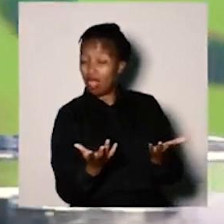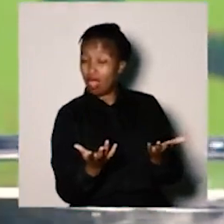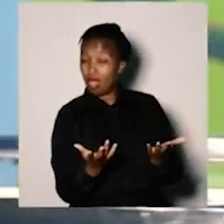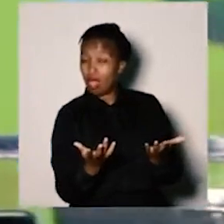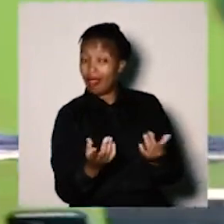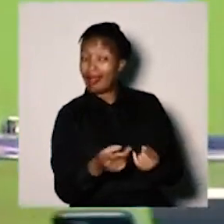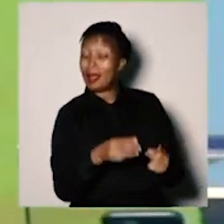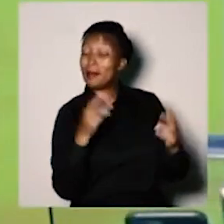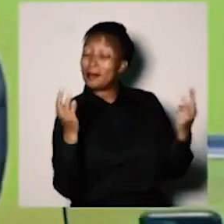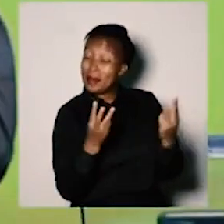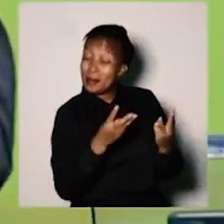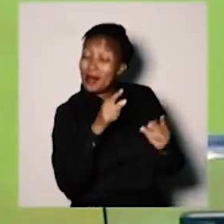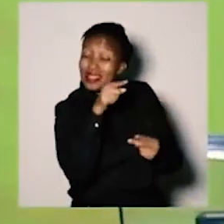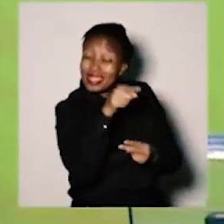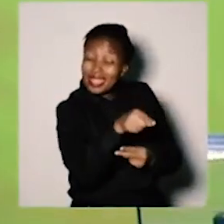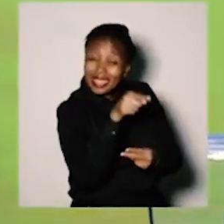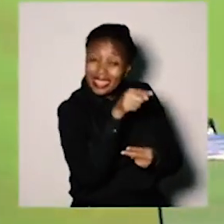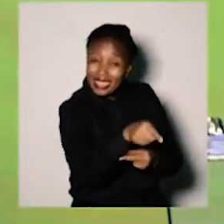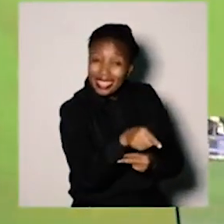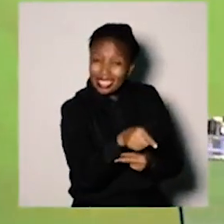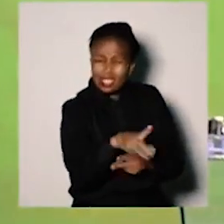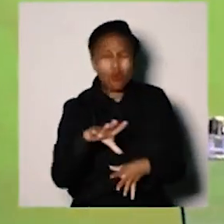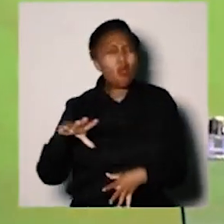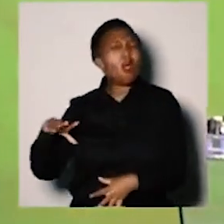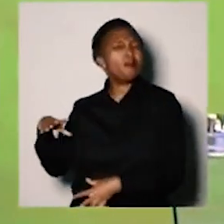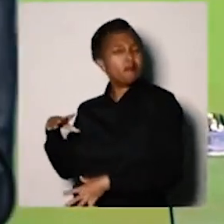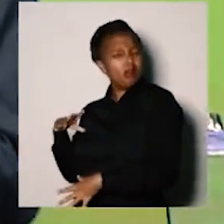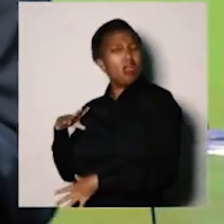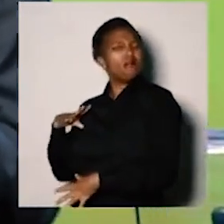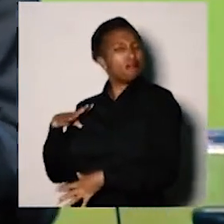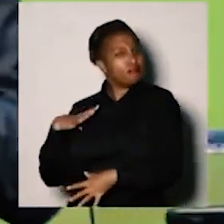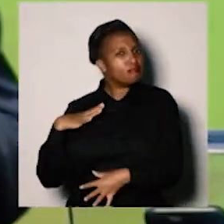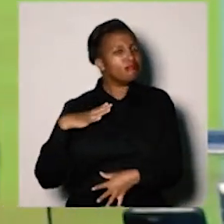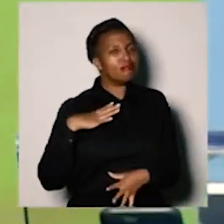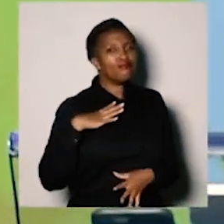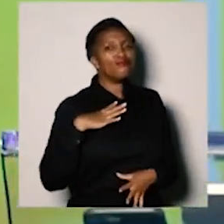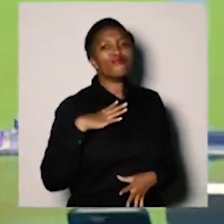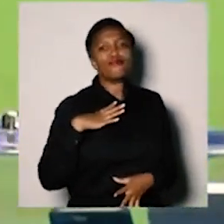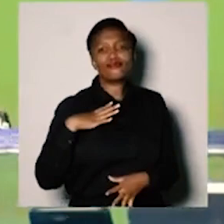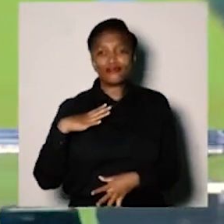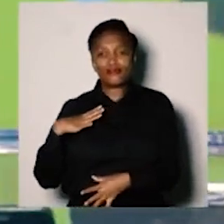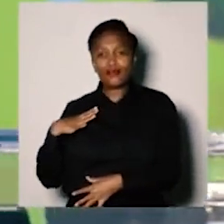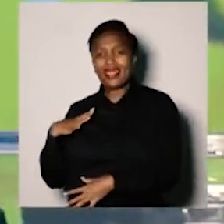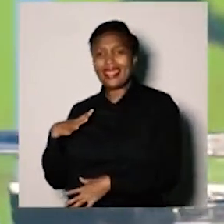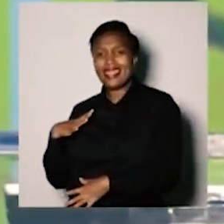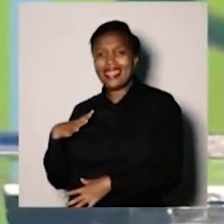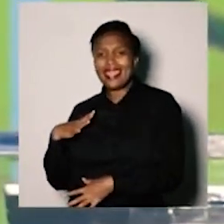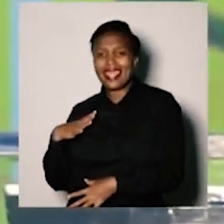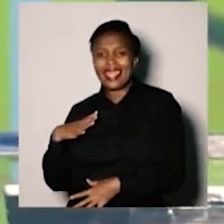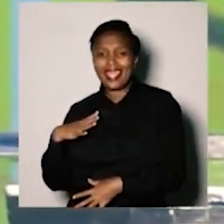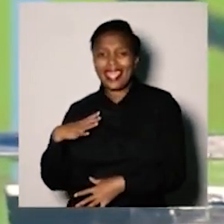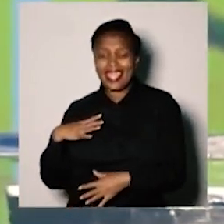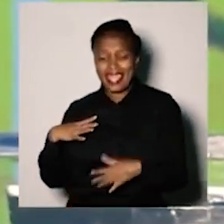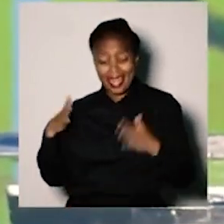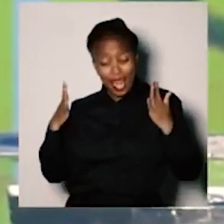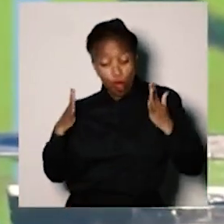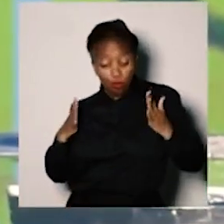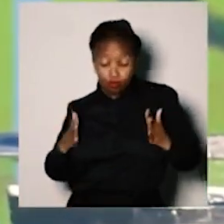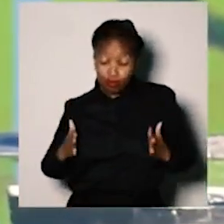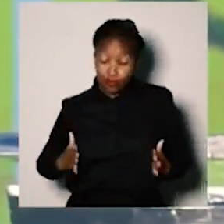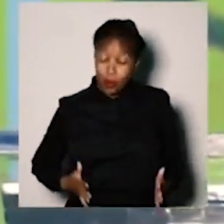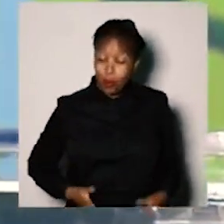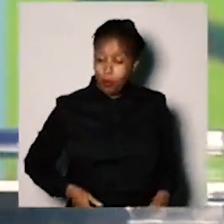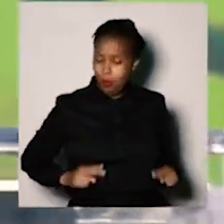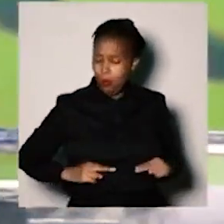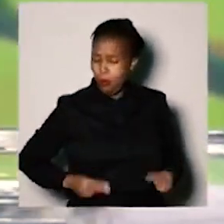these are people who really prided themselves in how they looked physically.